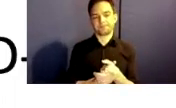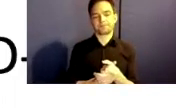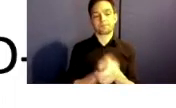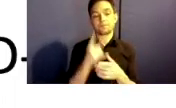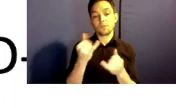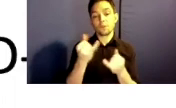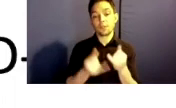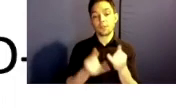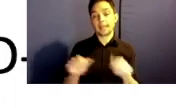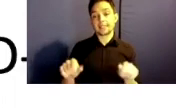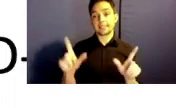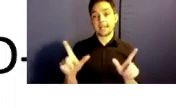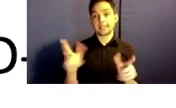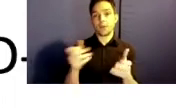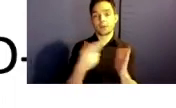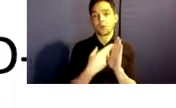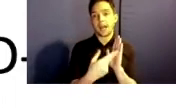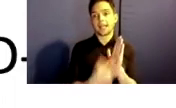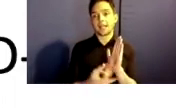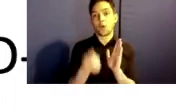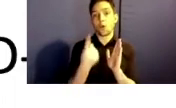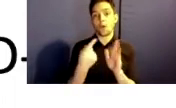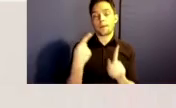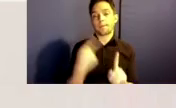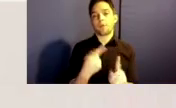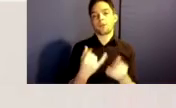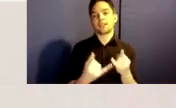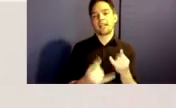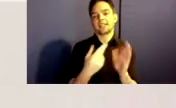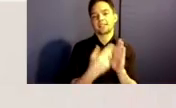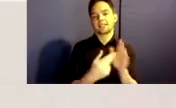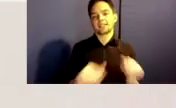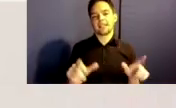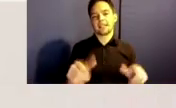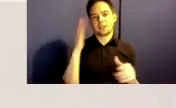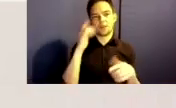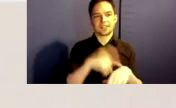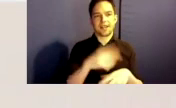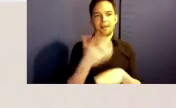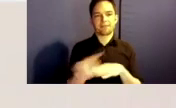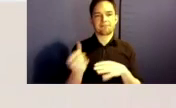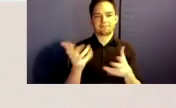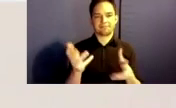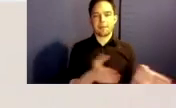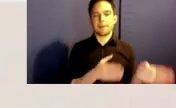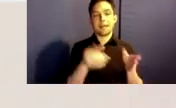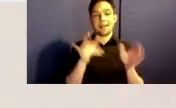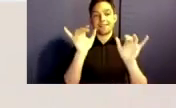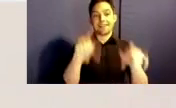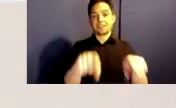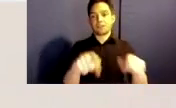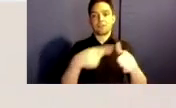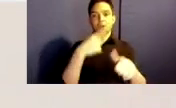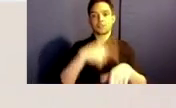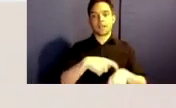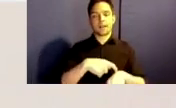will just want to highlight one point of the last slide, because I know time is up, is that this is the first time we